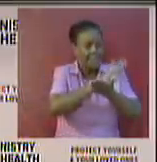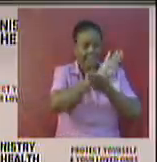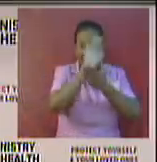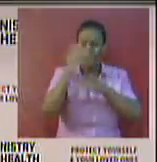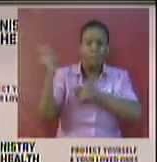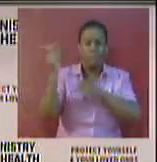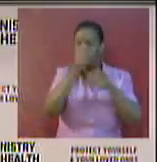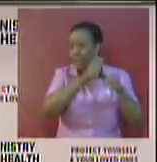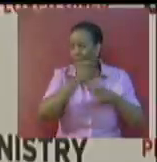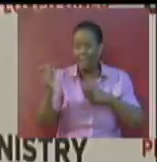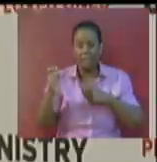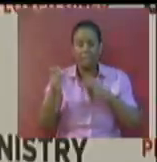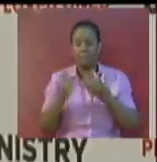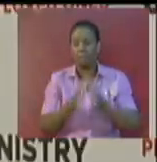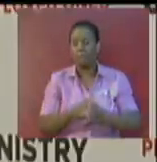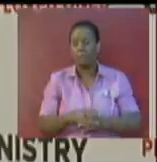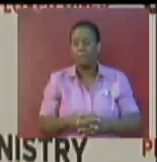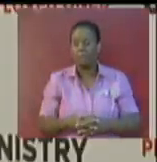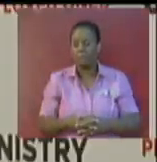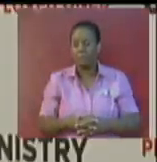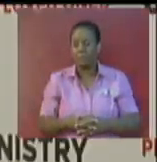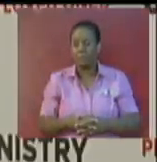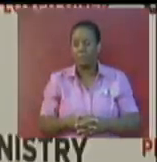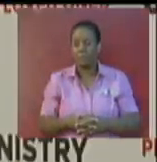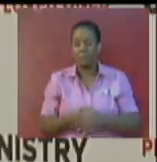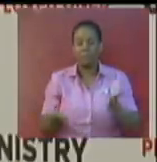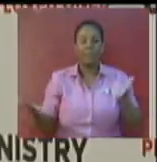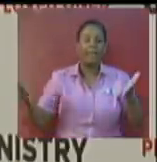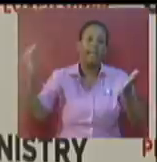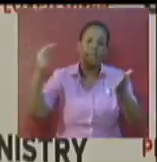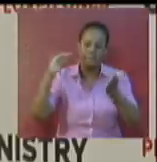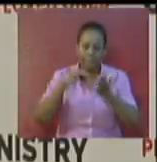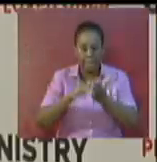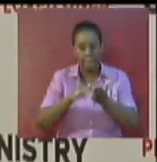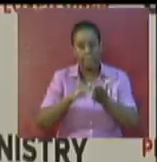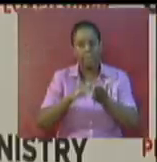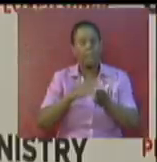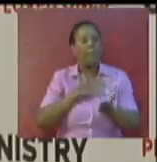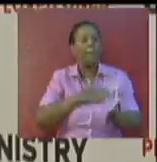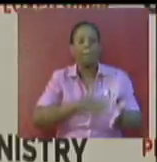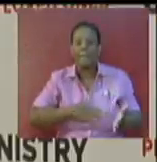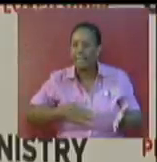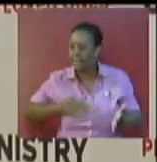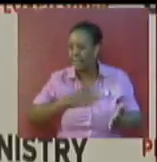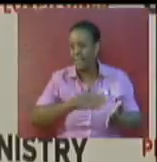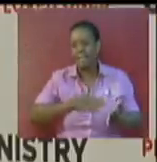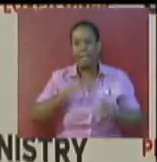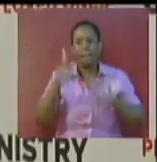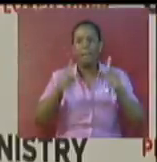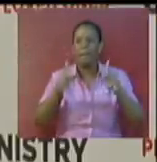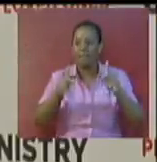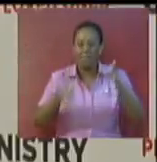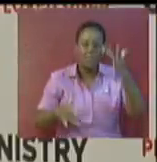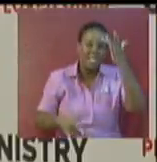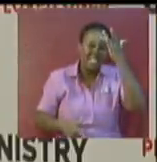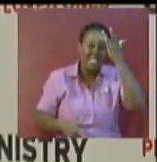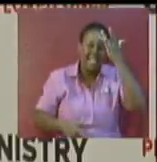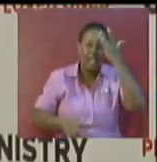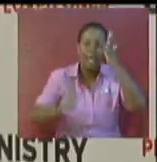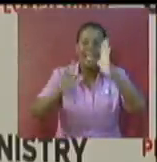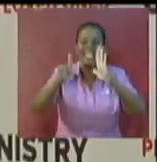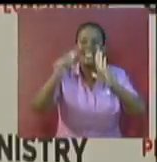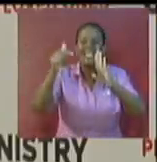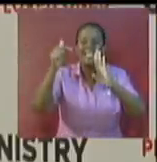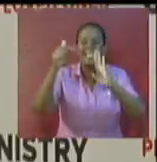about people who are ill or people who are positive. Everyone who is ill should not be